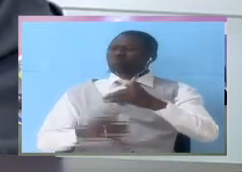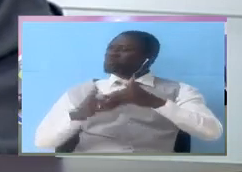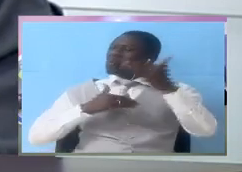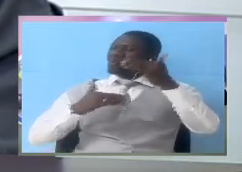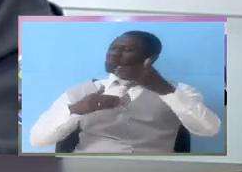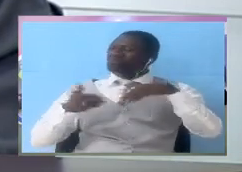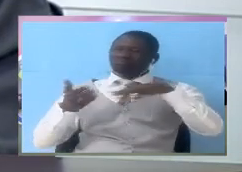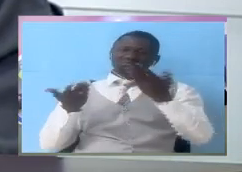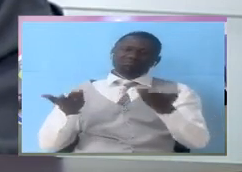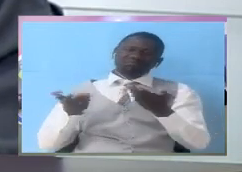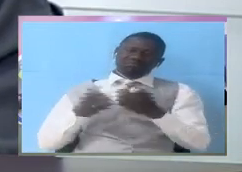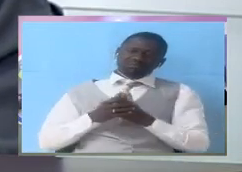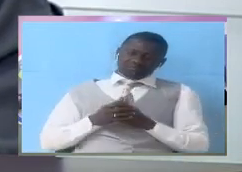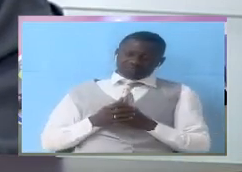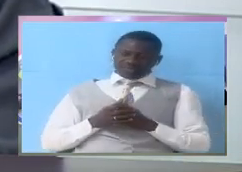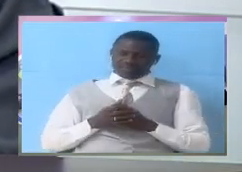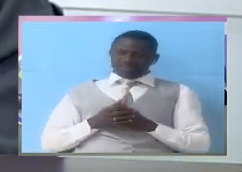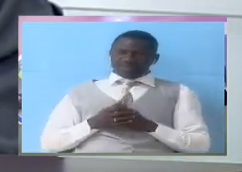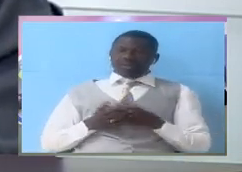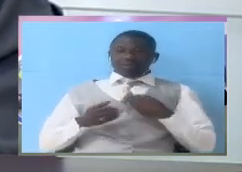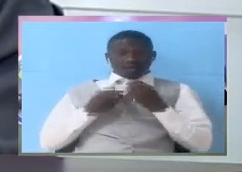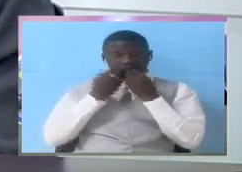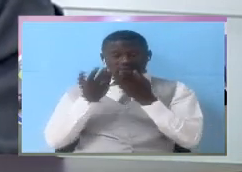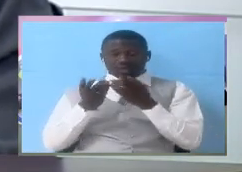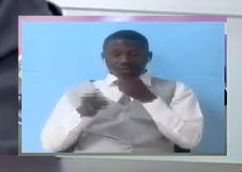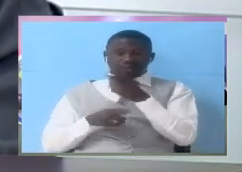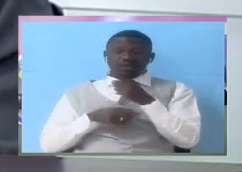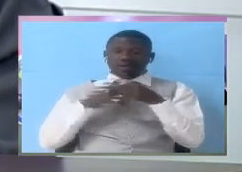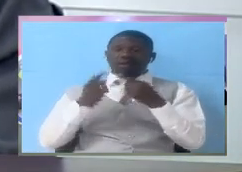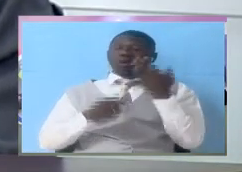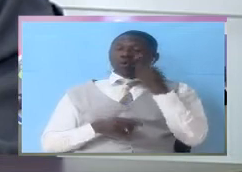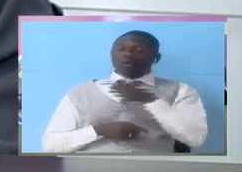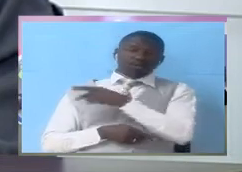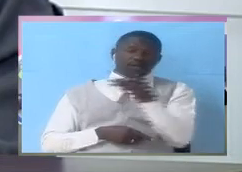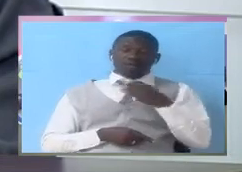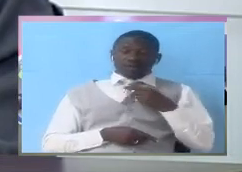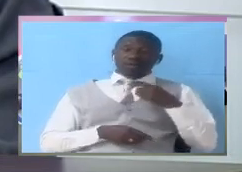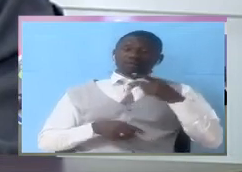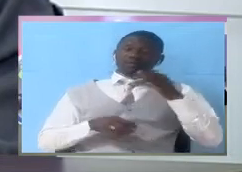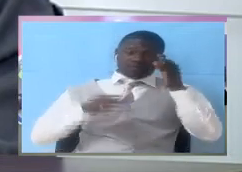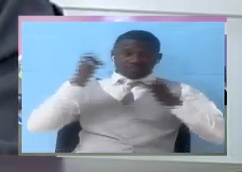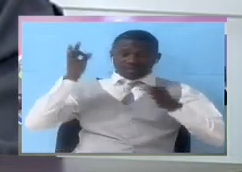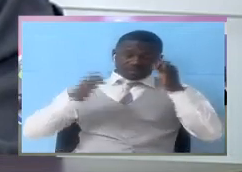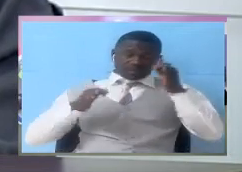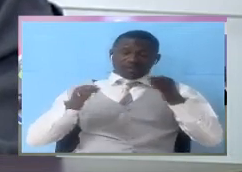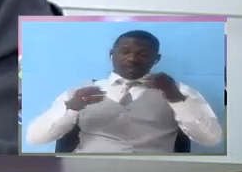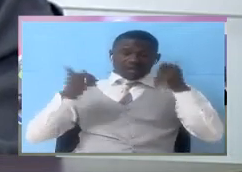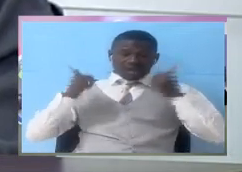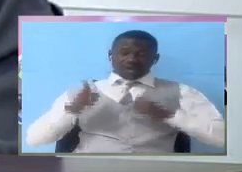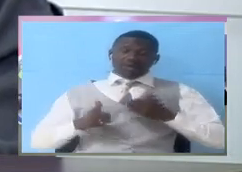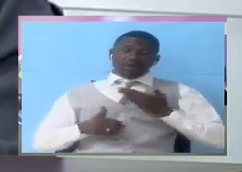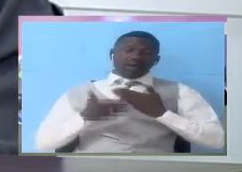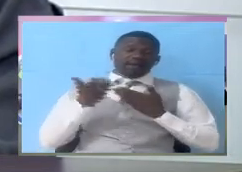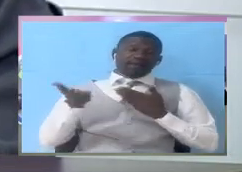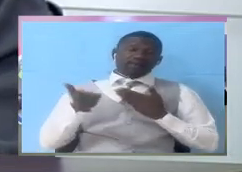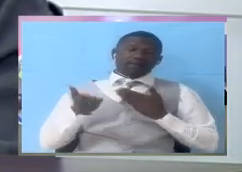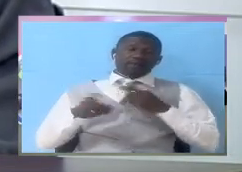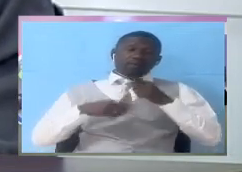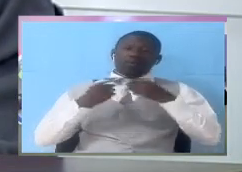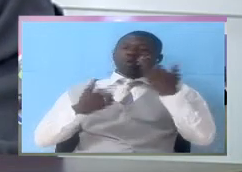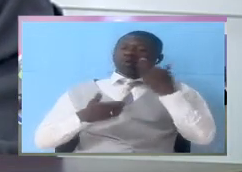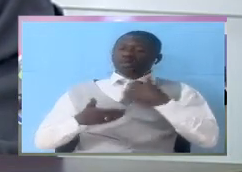saying that. Mange Wahne. When they were being prosecuted, all these files prepared, I was